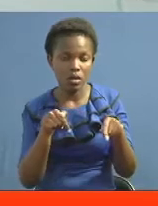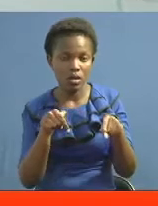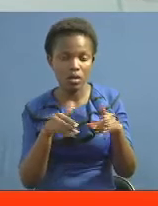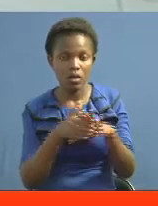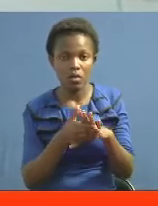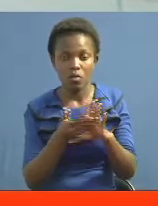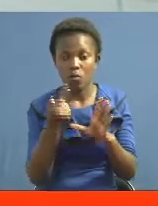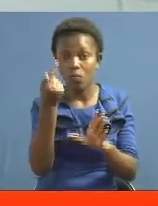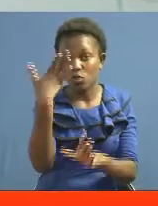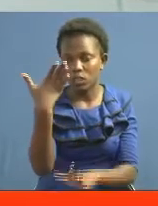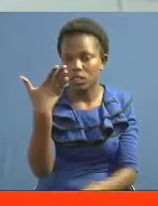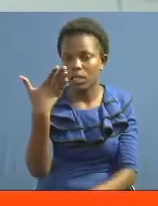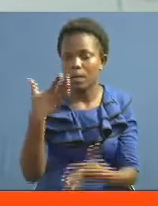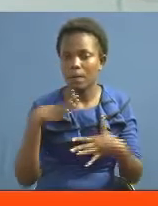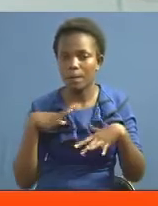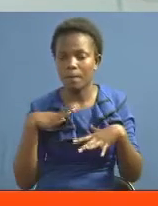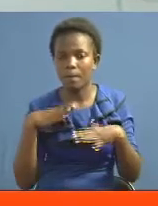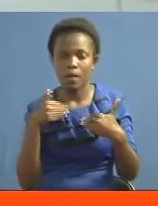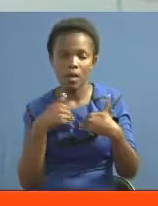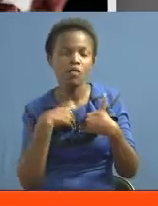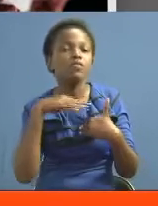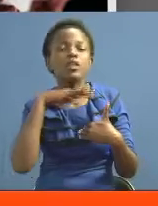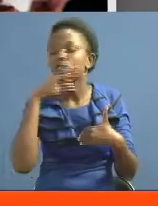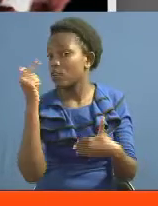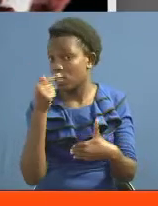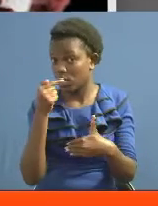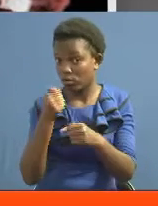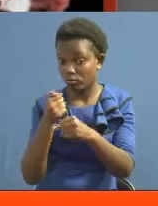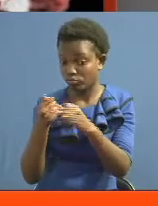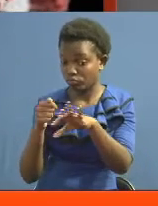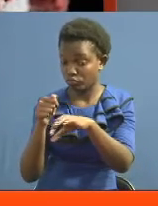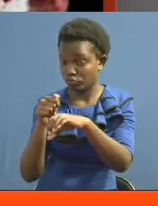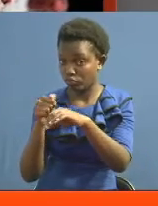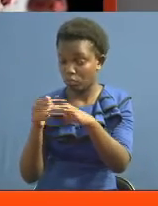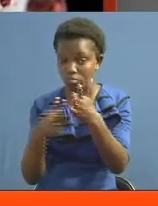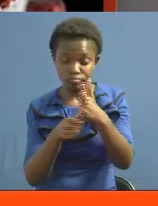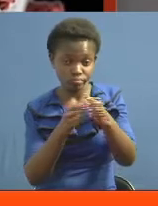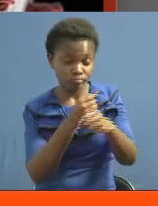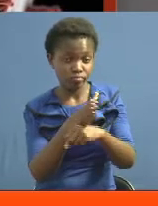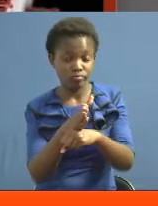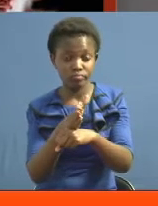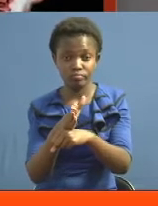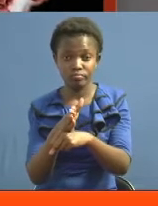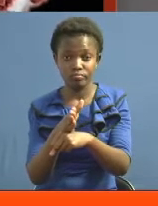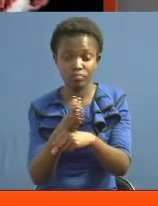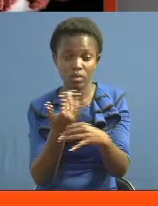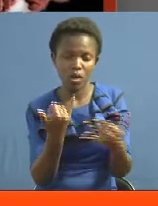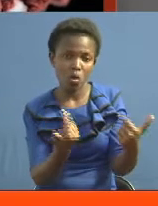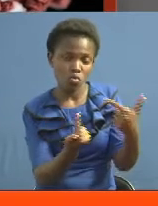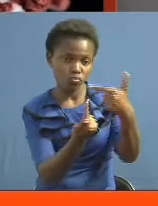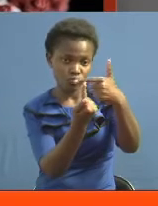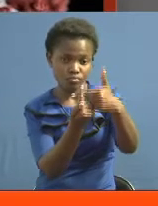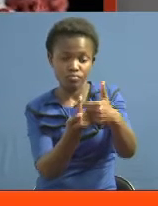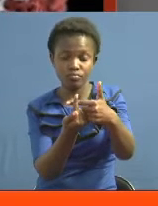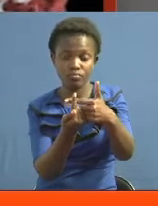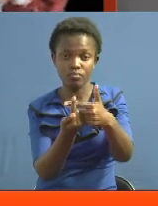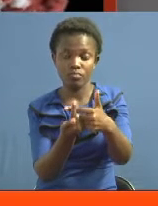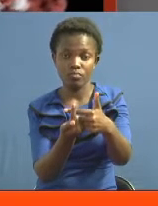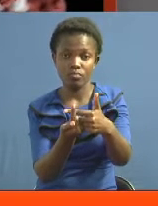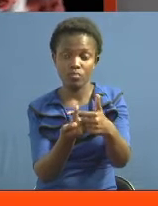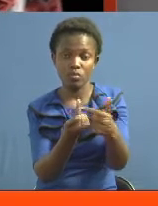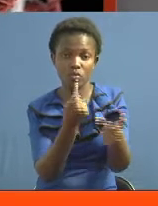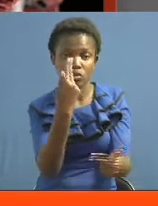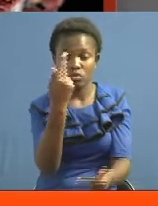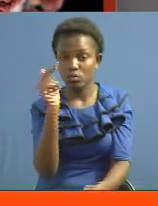country where 14 people have died due to COVID-19 in the last 24 hours, raising the cumulative fatalities